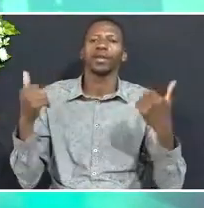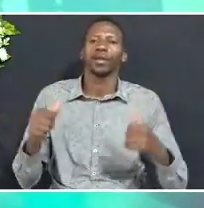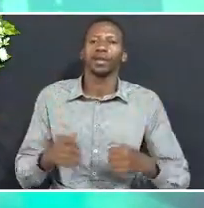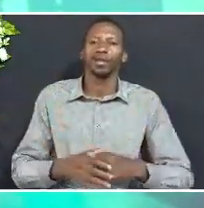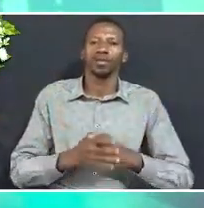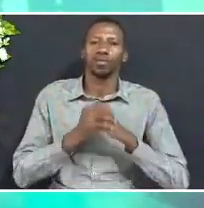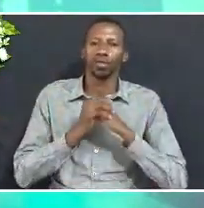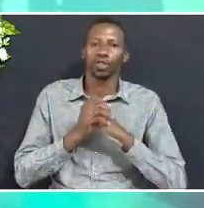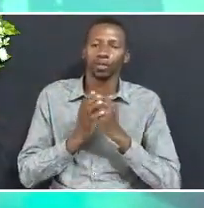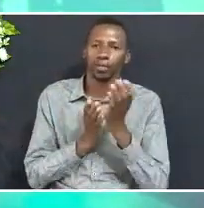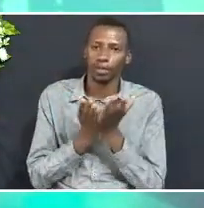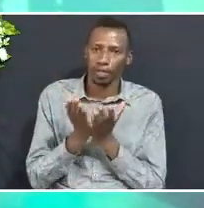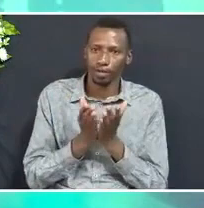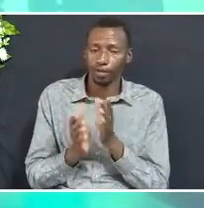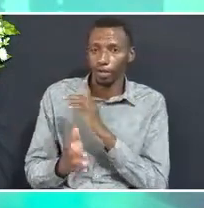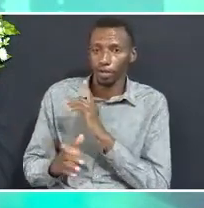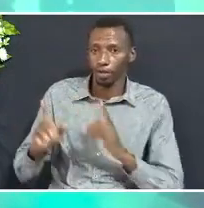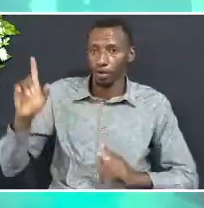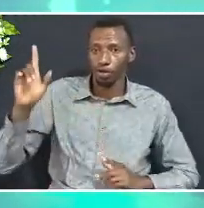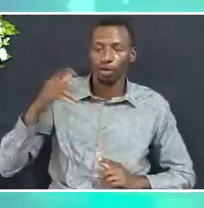something to encourage you.